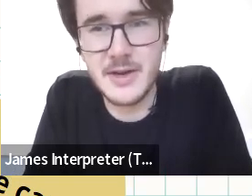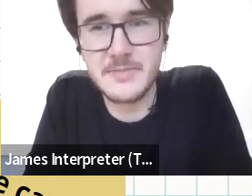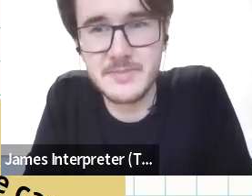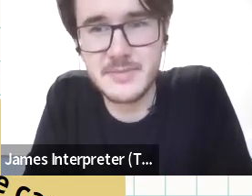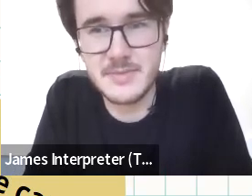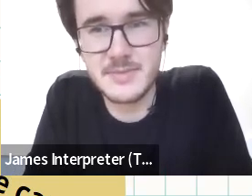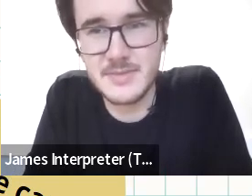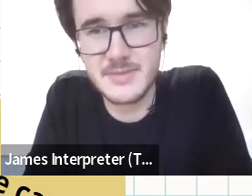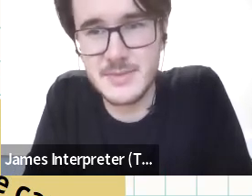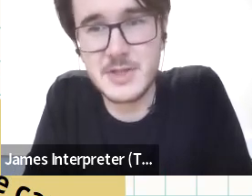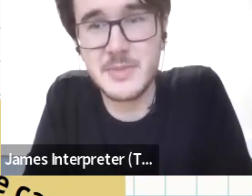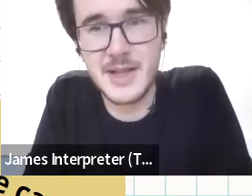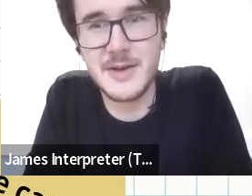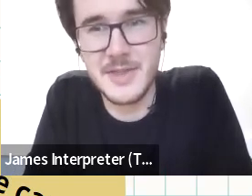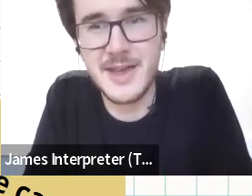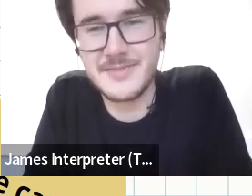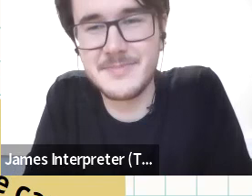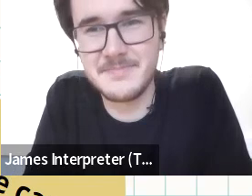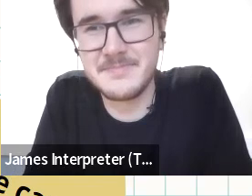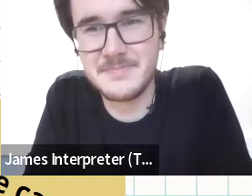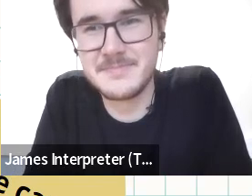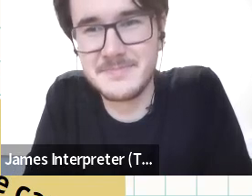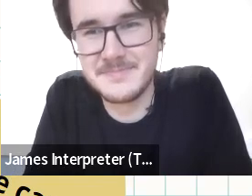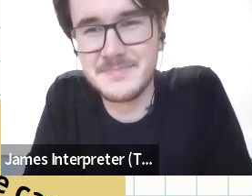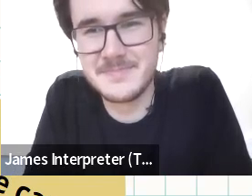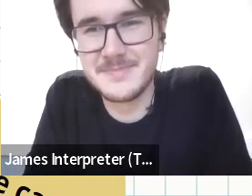learn to hear. Just to be clear with that.